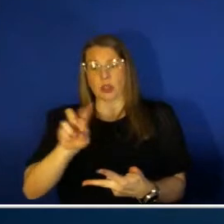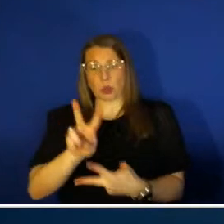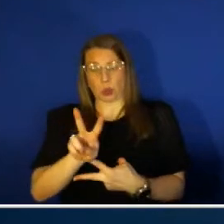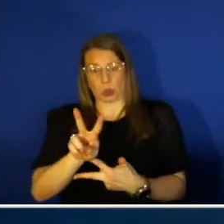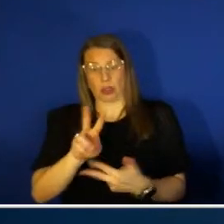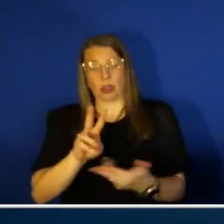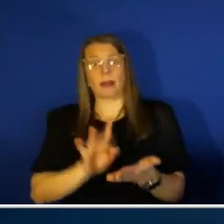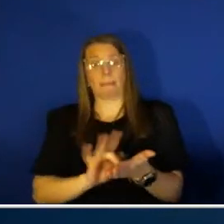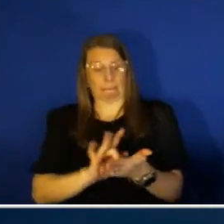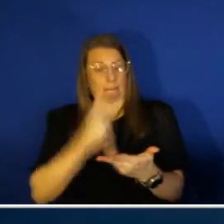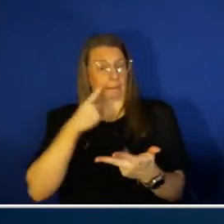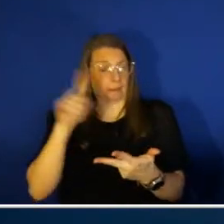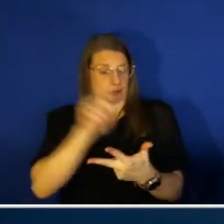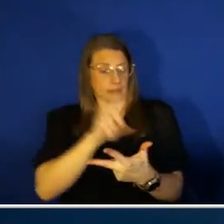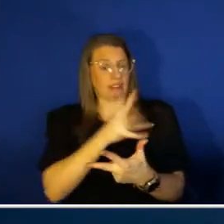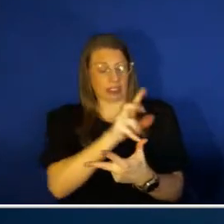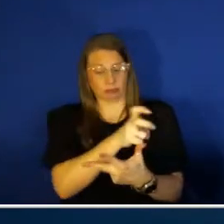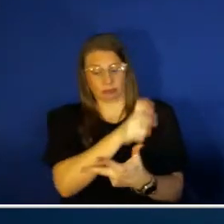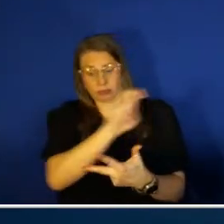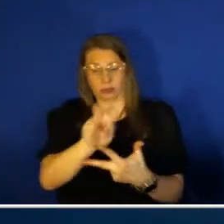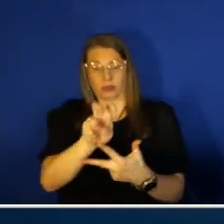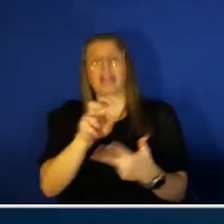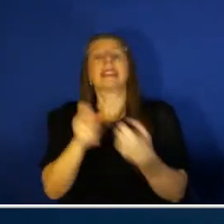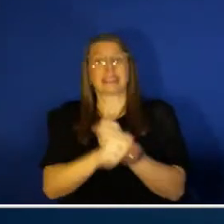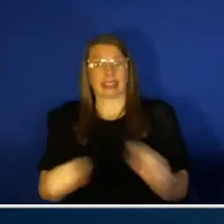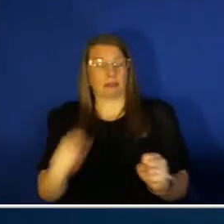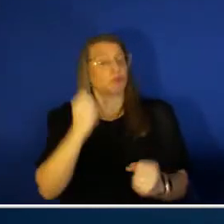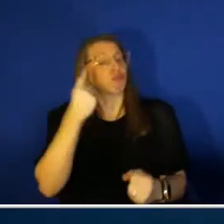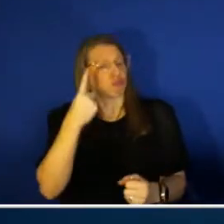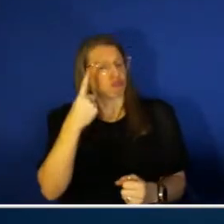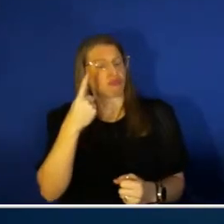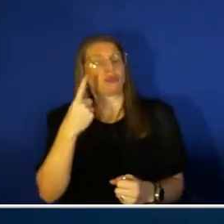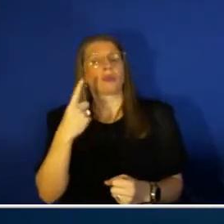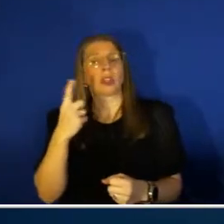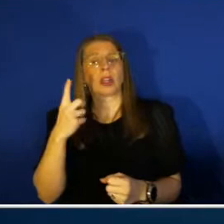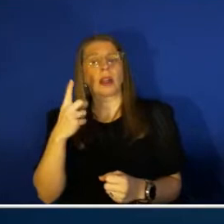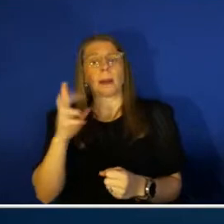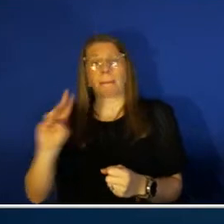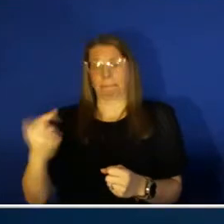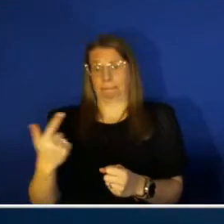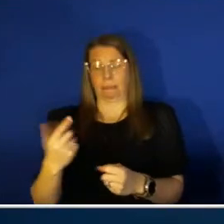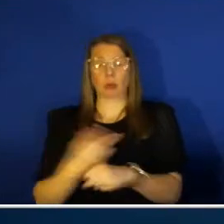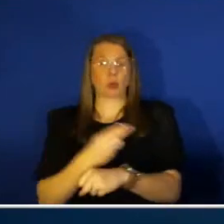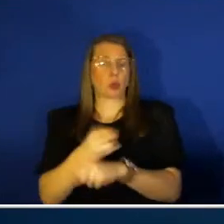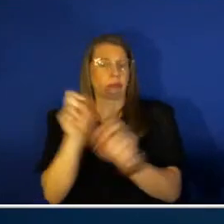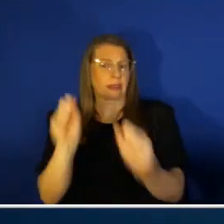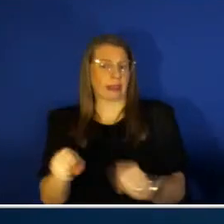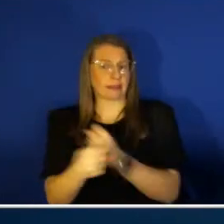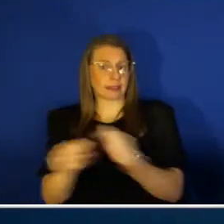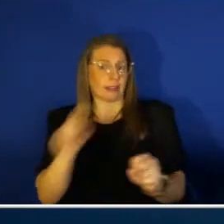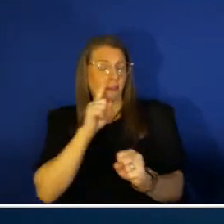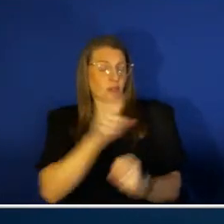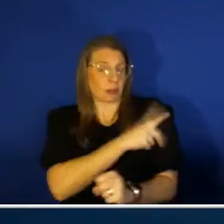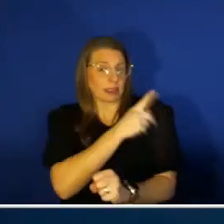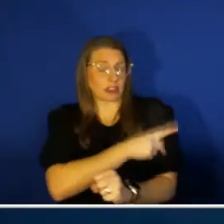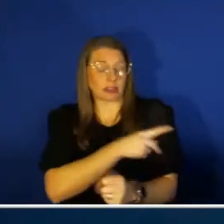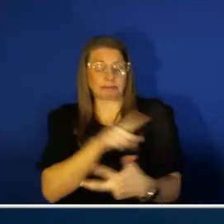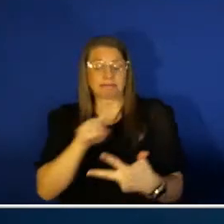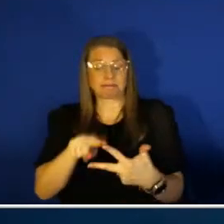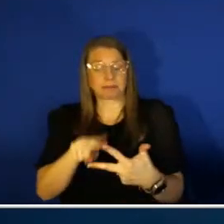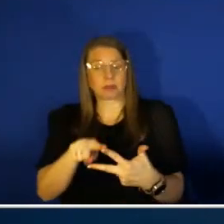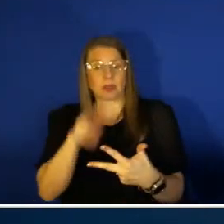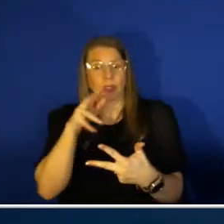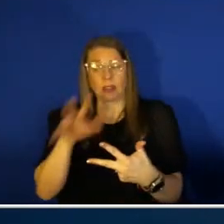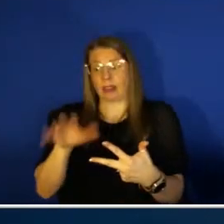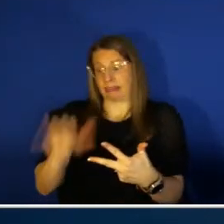it through phase 1 and we understand that it is safe and we have a dose that we can use in patients, then phase 2, we will take that drug and